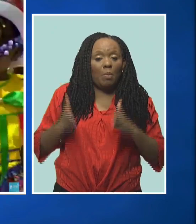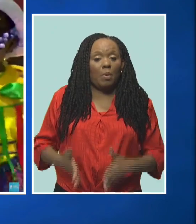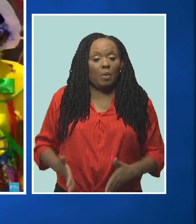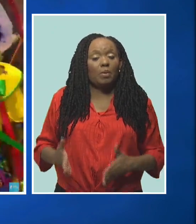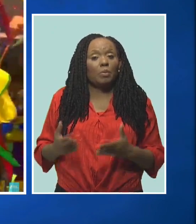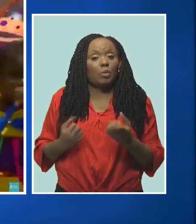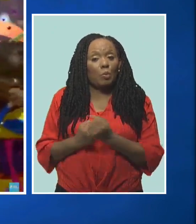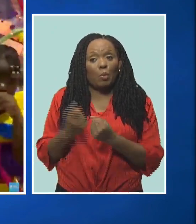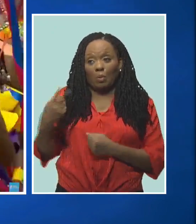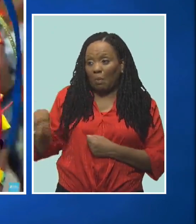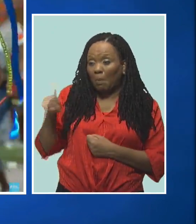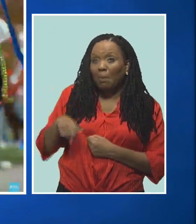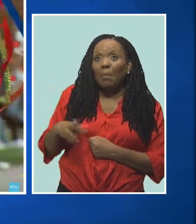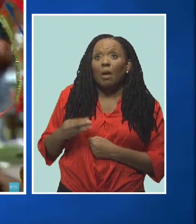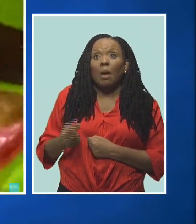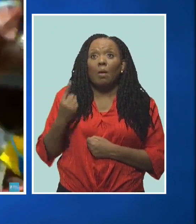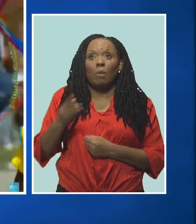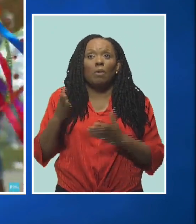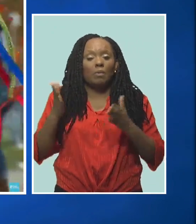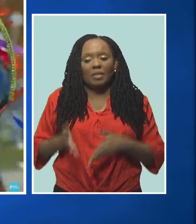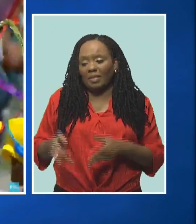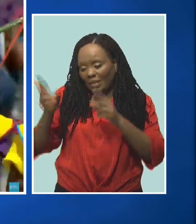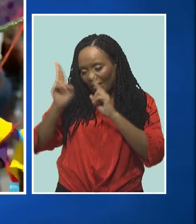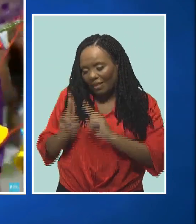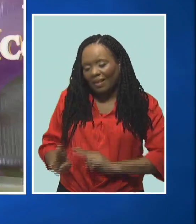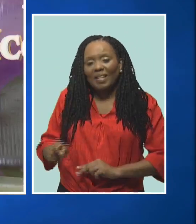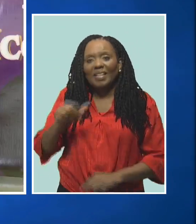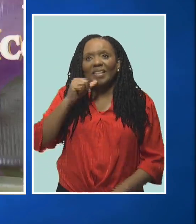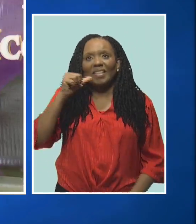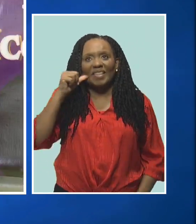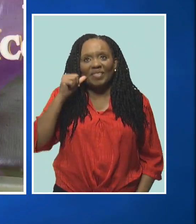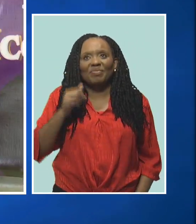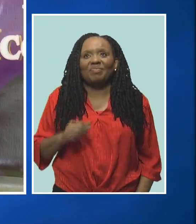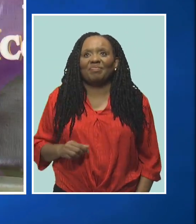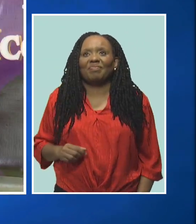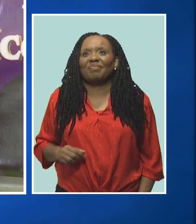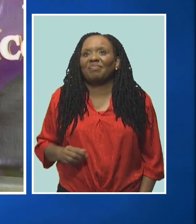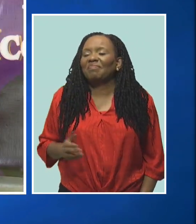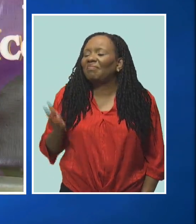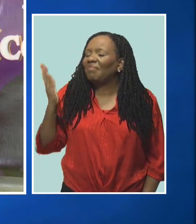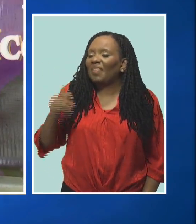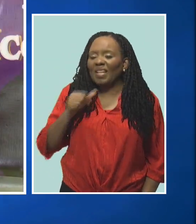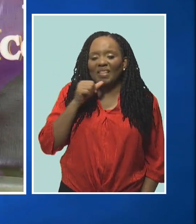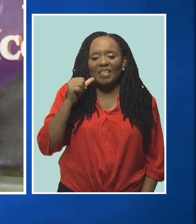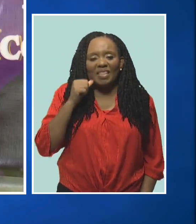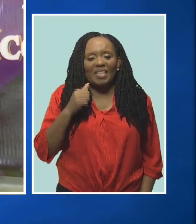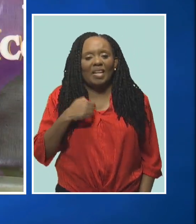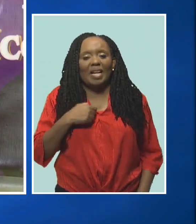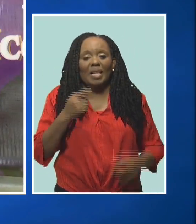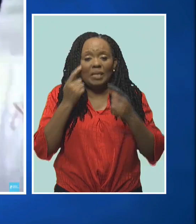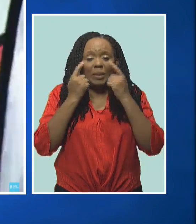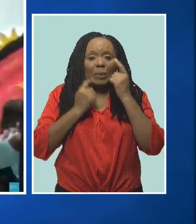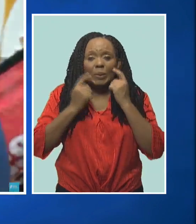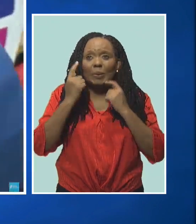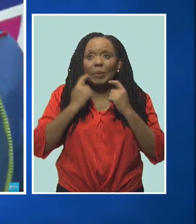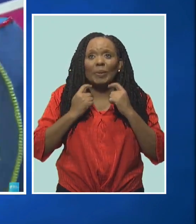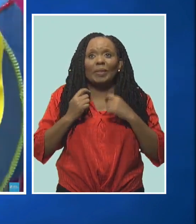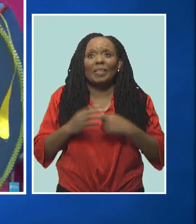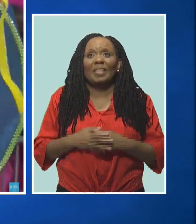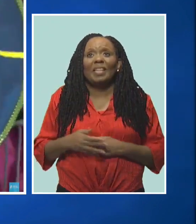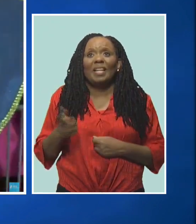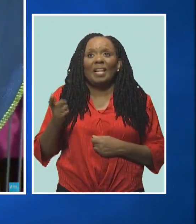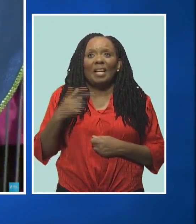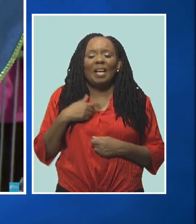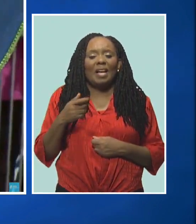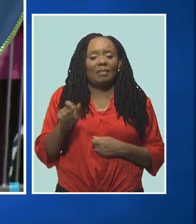supporters and one of the icons they paid tribute to yesterday. Yesterday, tears came to me when I saw on stage. I always late, because when I decided to turn on